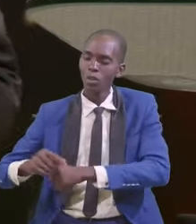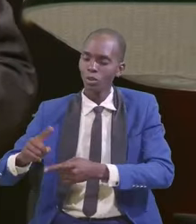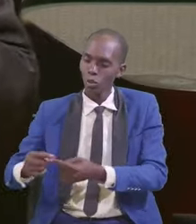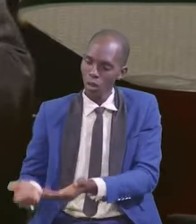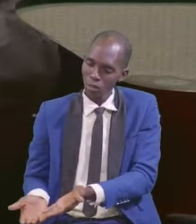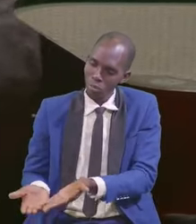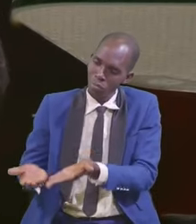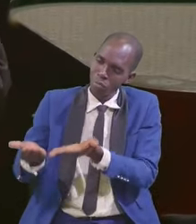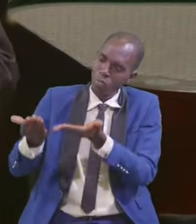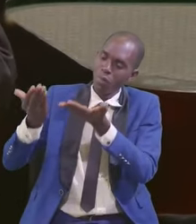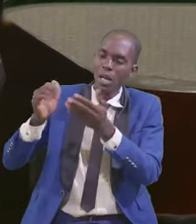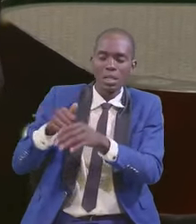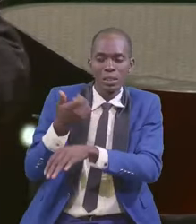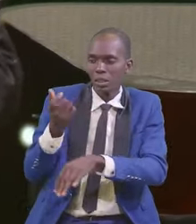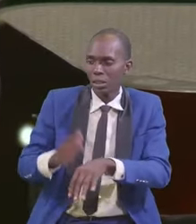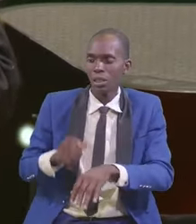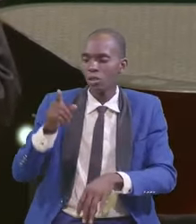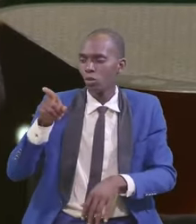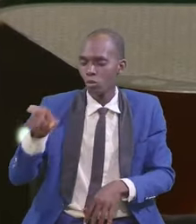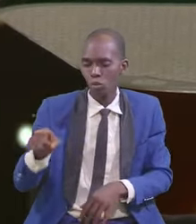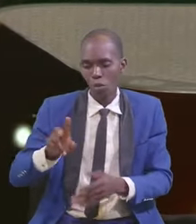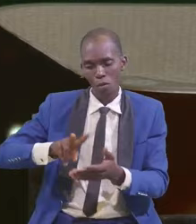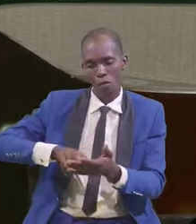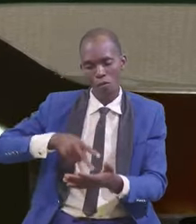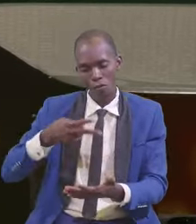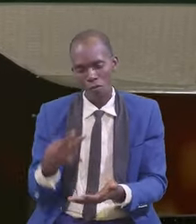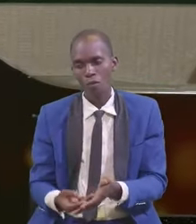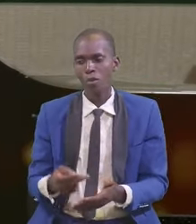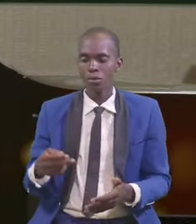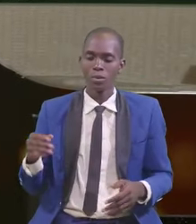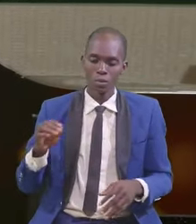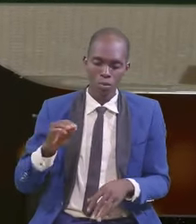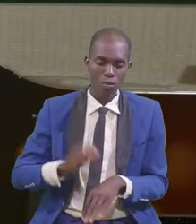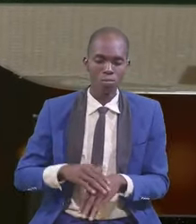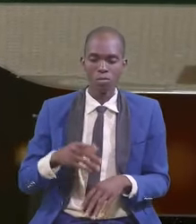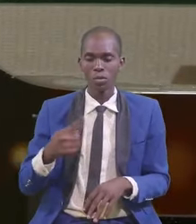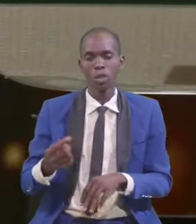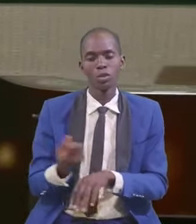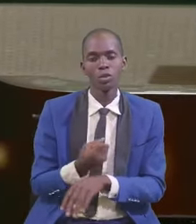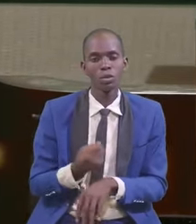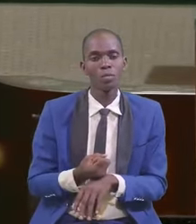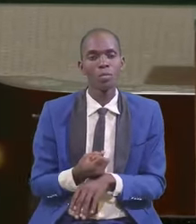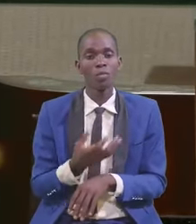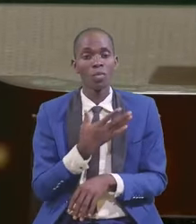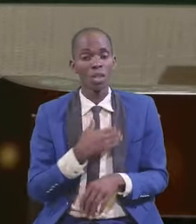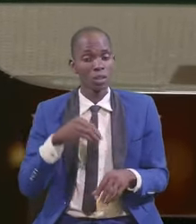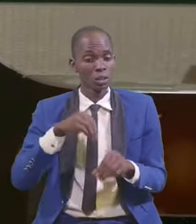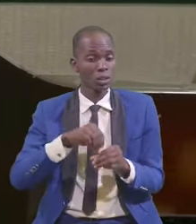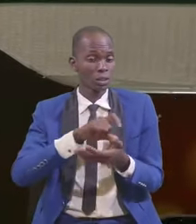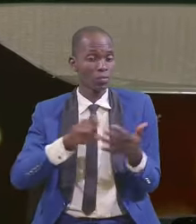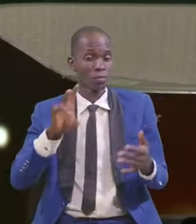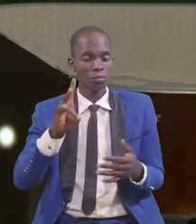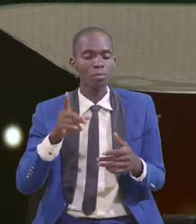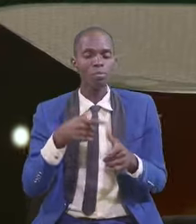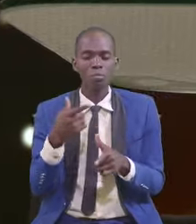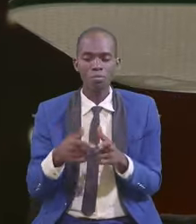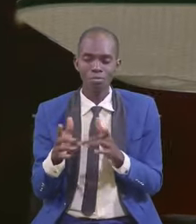lest thou Dash L at any time that Dash thy foot against a stone look at verse seven verse